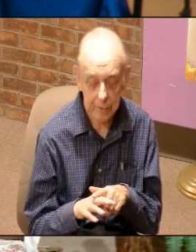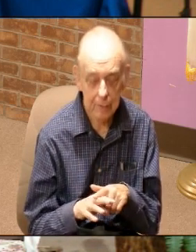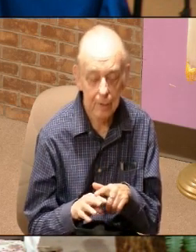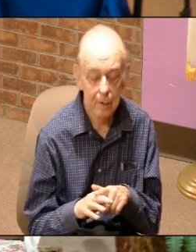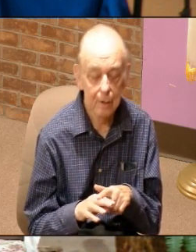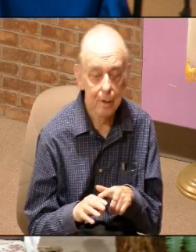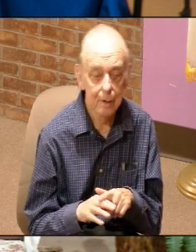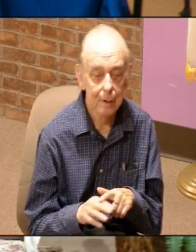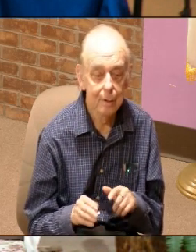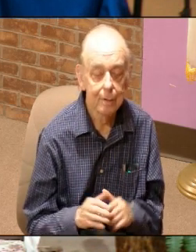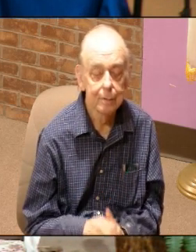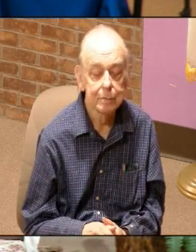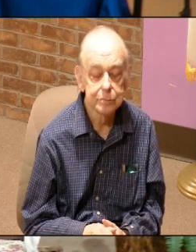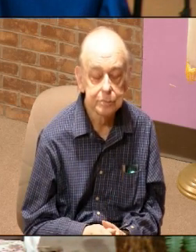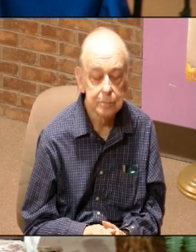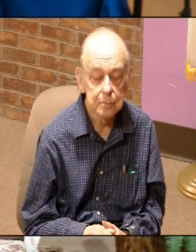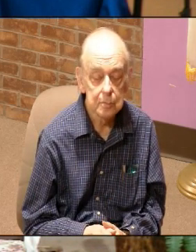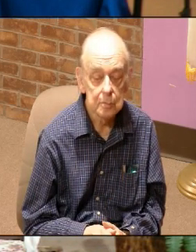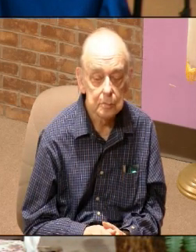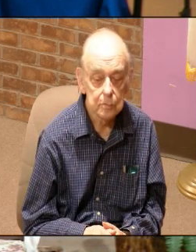with no things